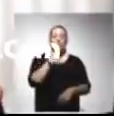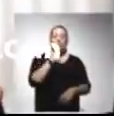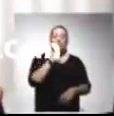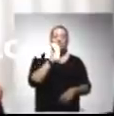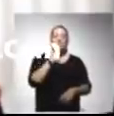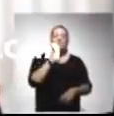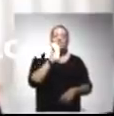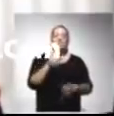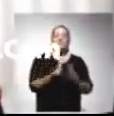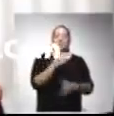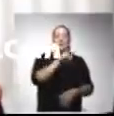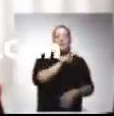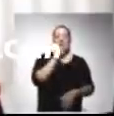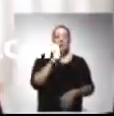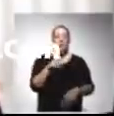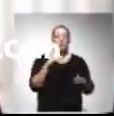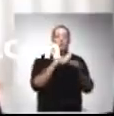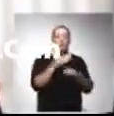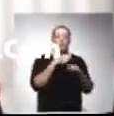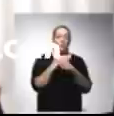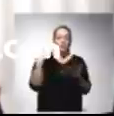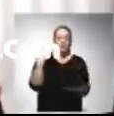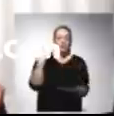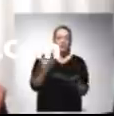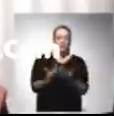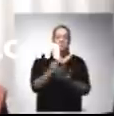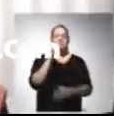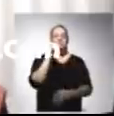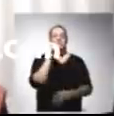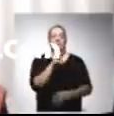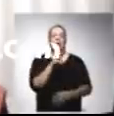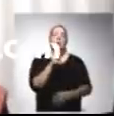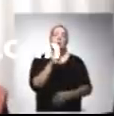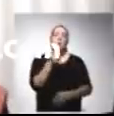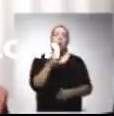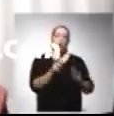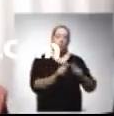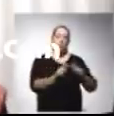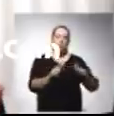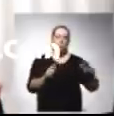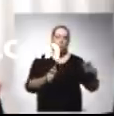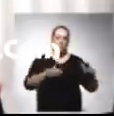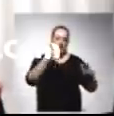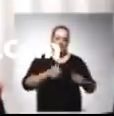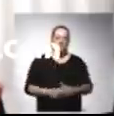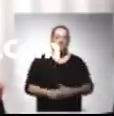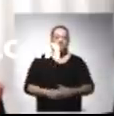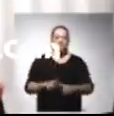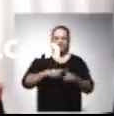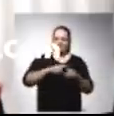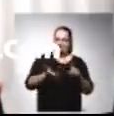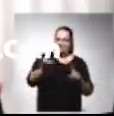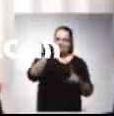our magnetosphere, our Earth shields, transferring through the core of the planet. we talked about this for the last week or